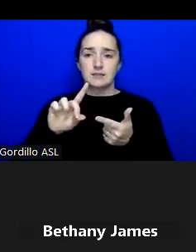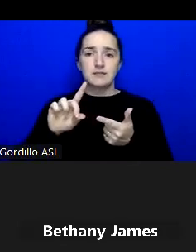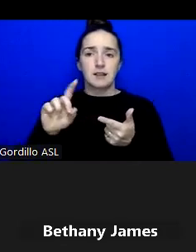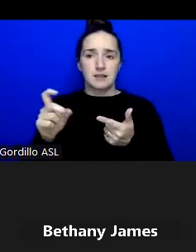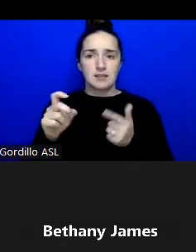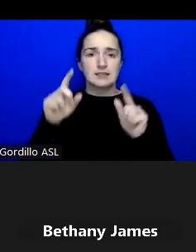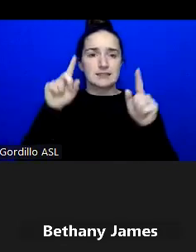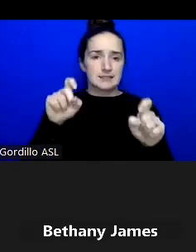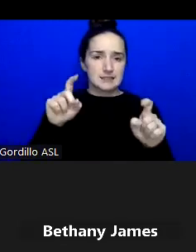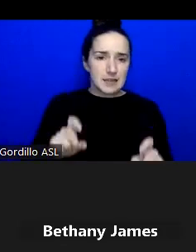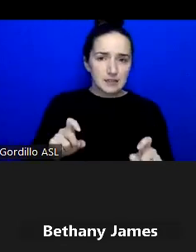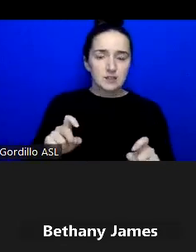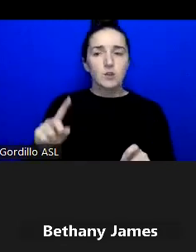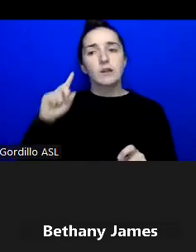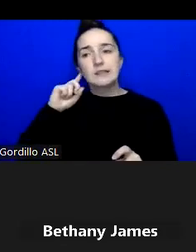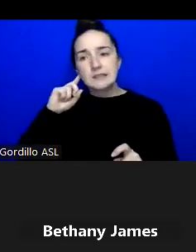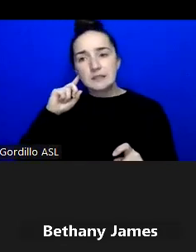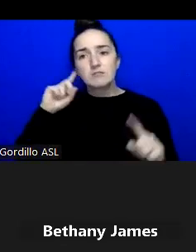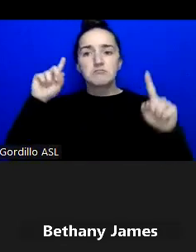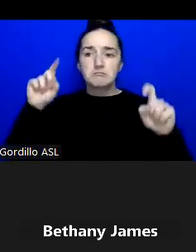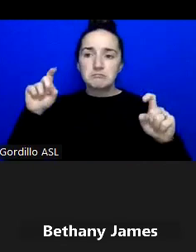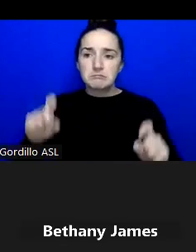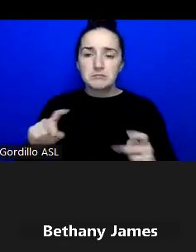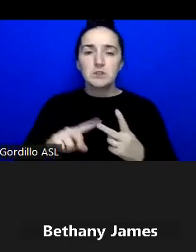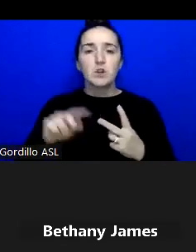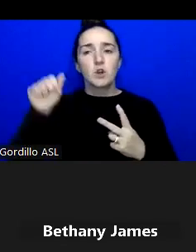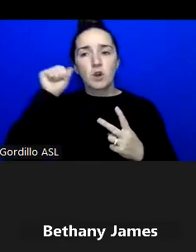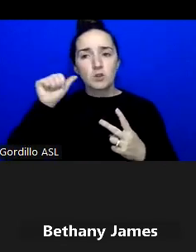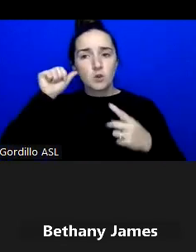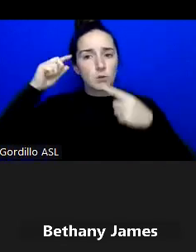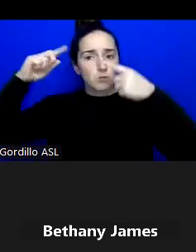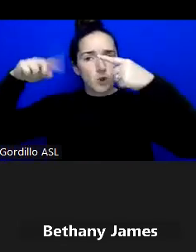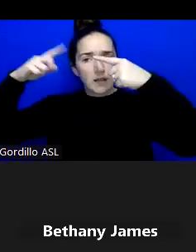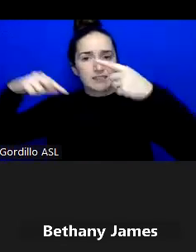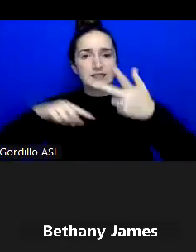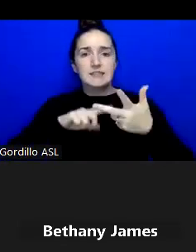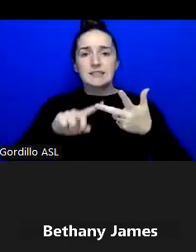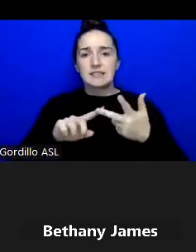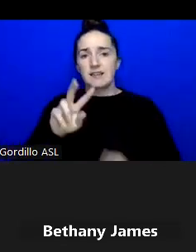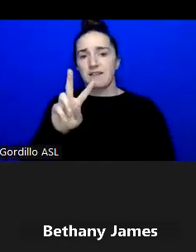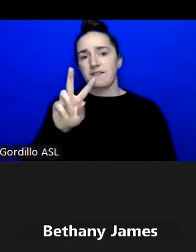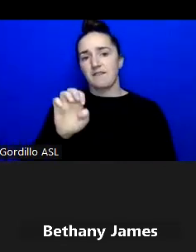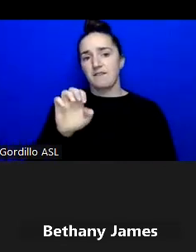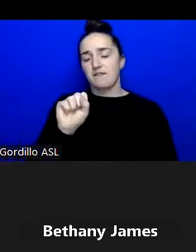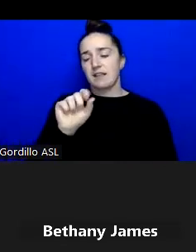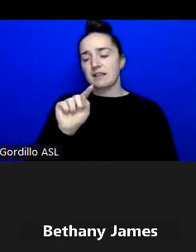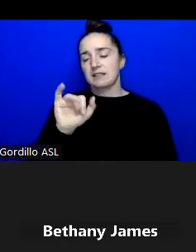things, but hearing testing, auditory processing, vestibular, so balance kind of evaluations,